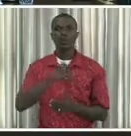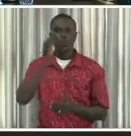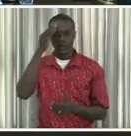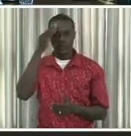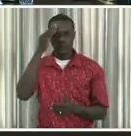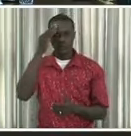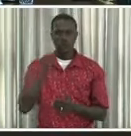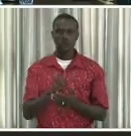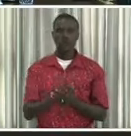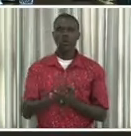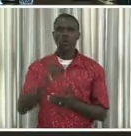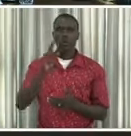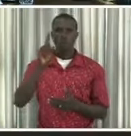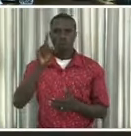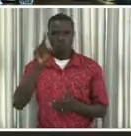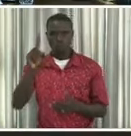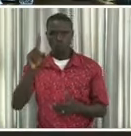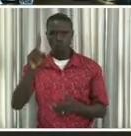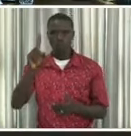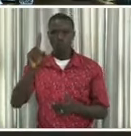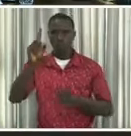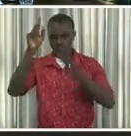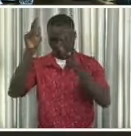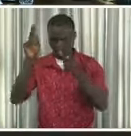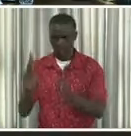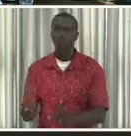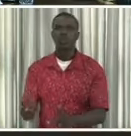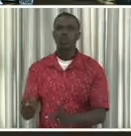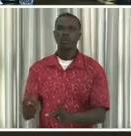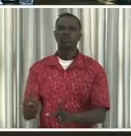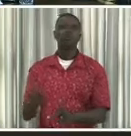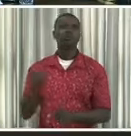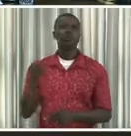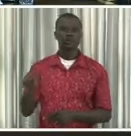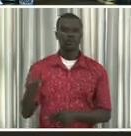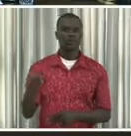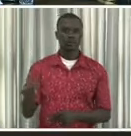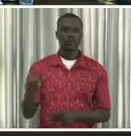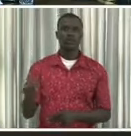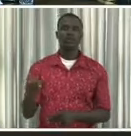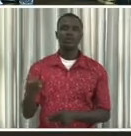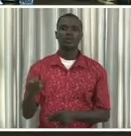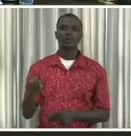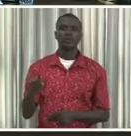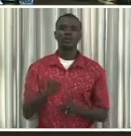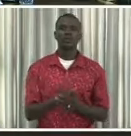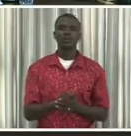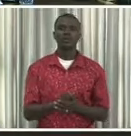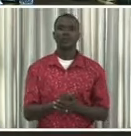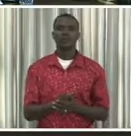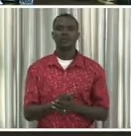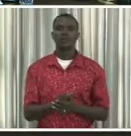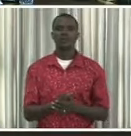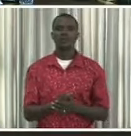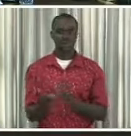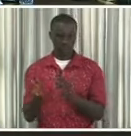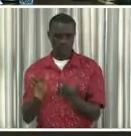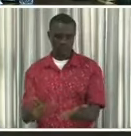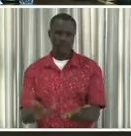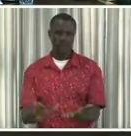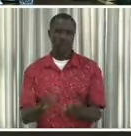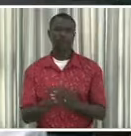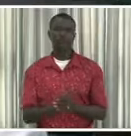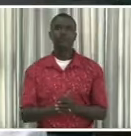apparently now a member of a private security firm or agency, we apparently been lost in life.